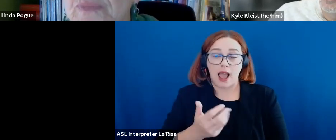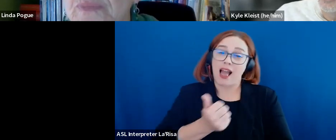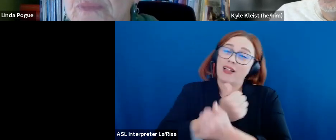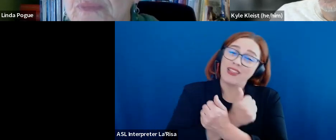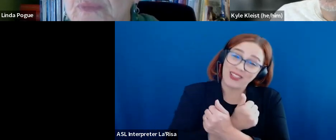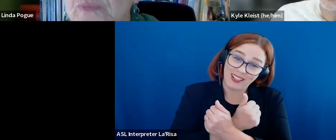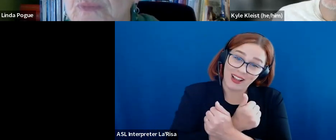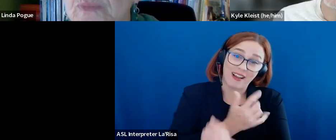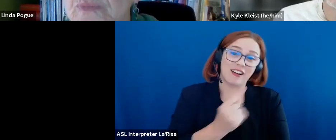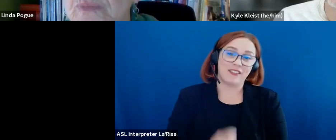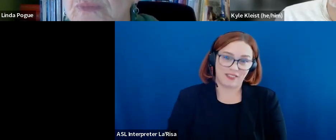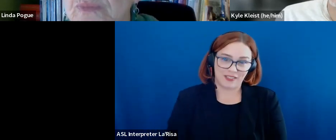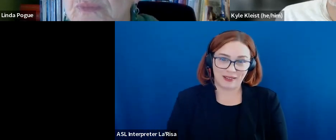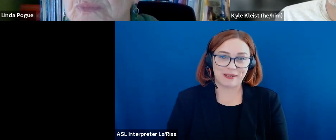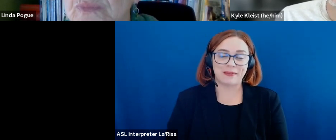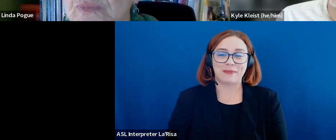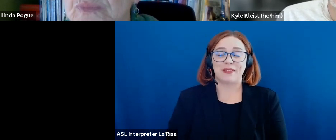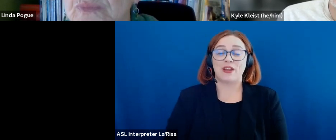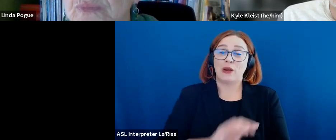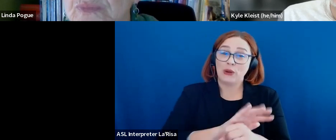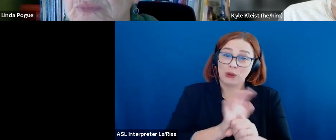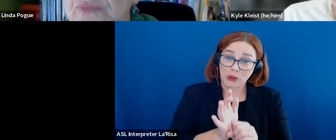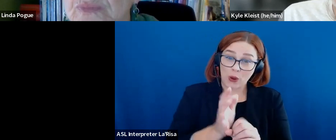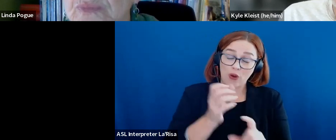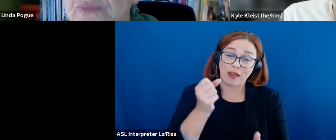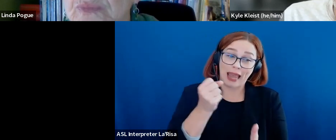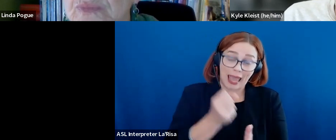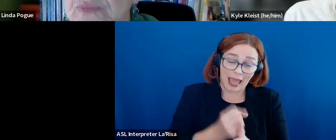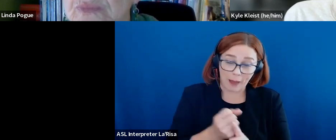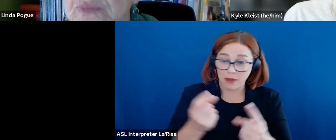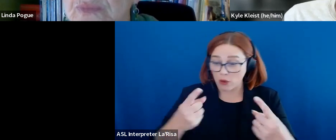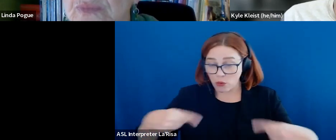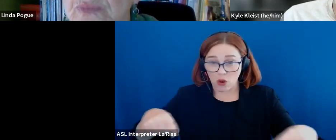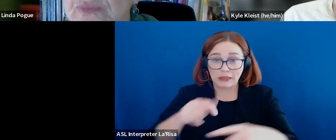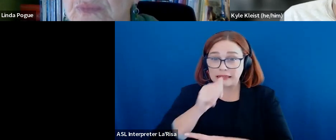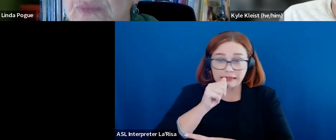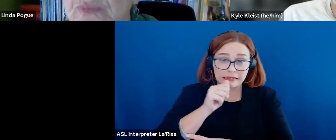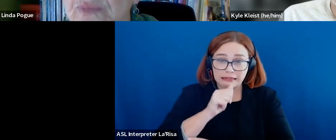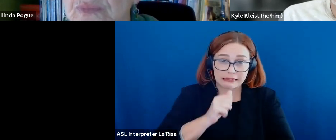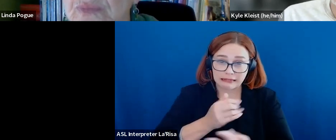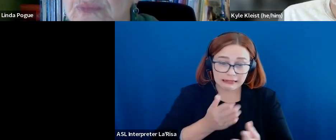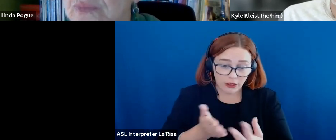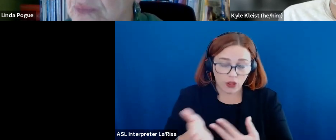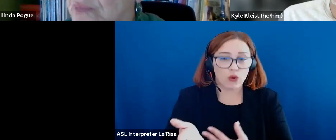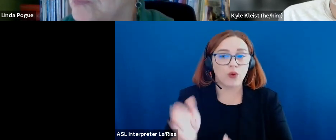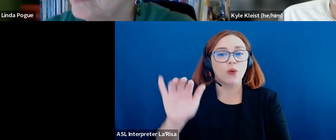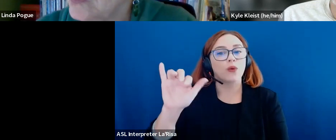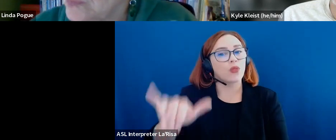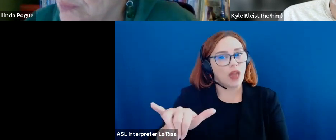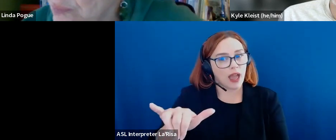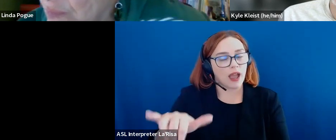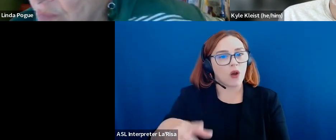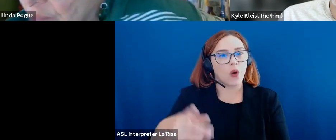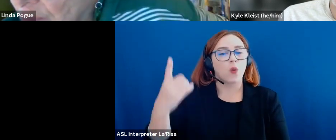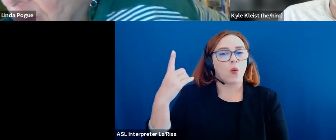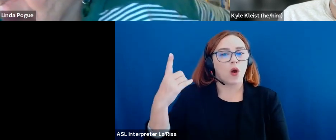just, you know, when we were going through COVID and that, it just, that was one group, that was one of